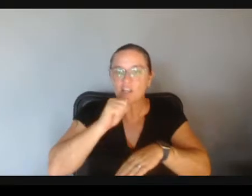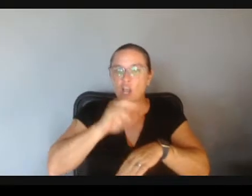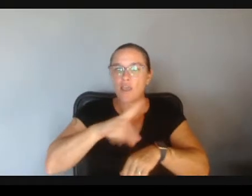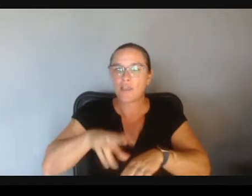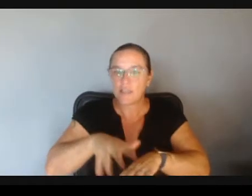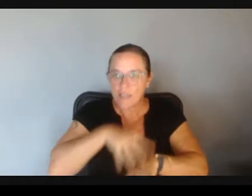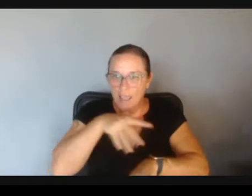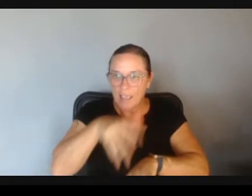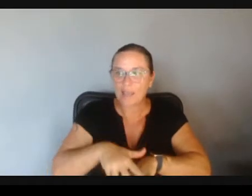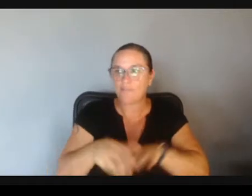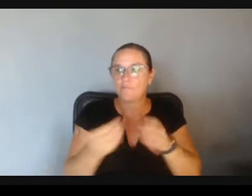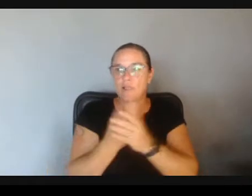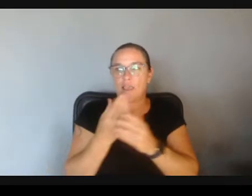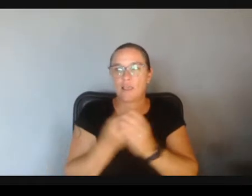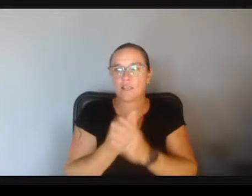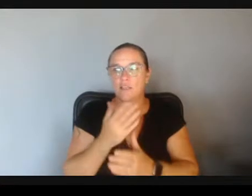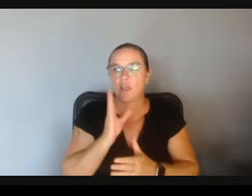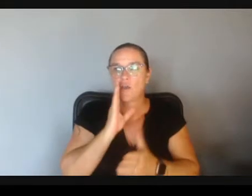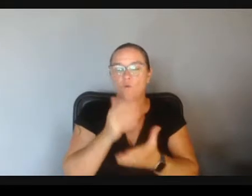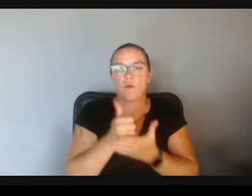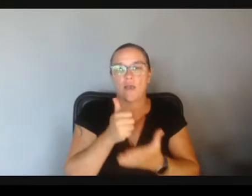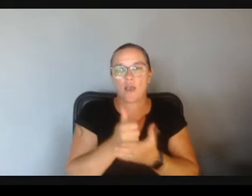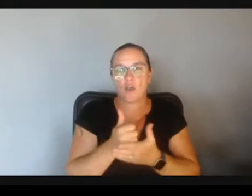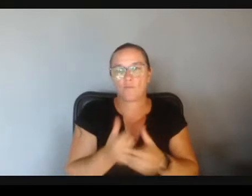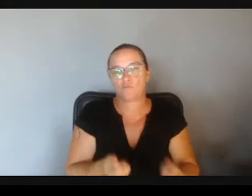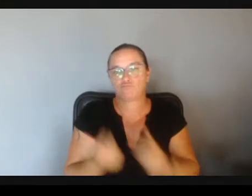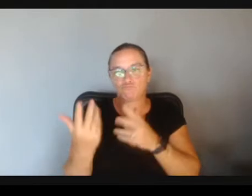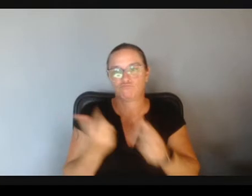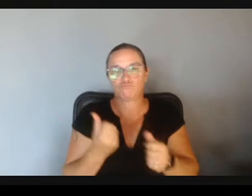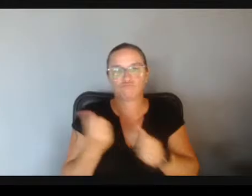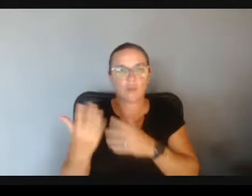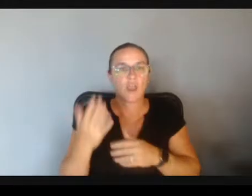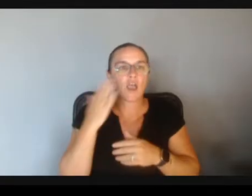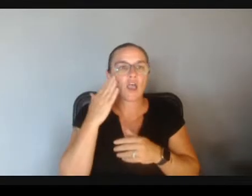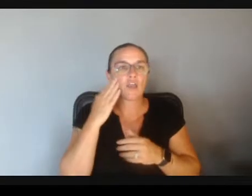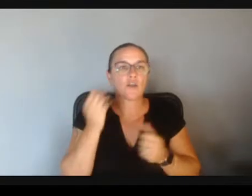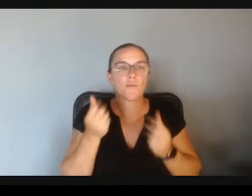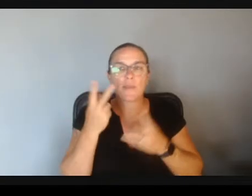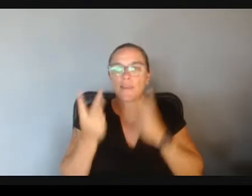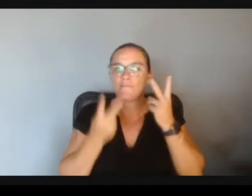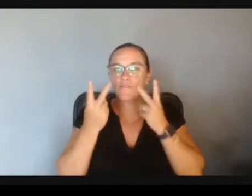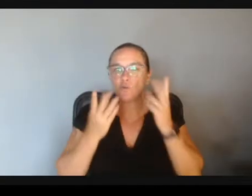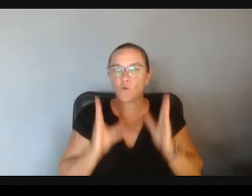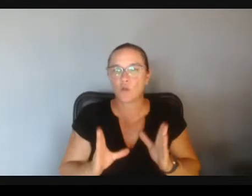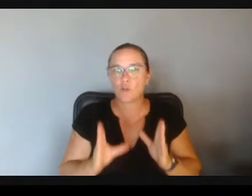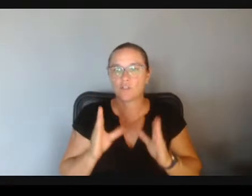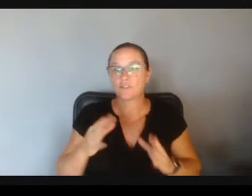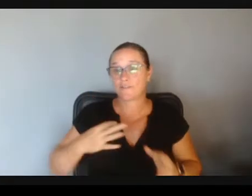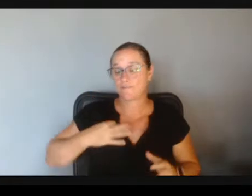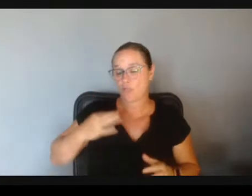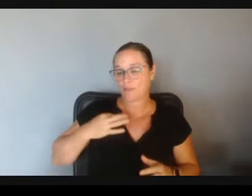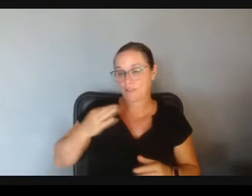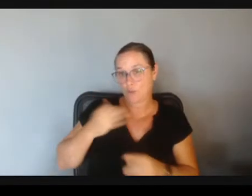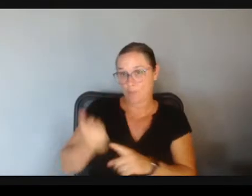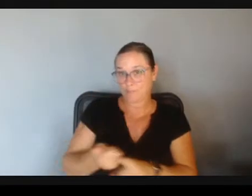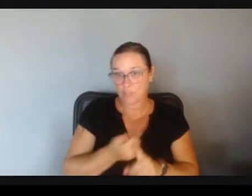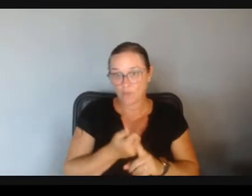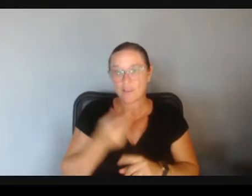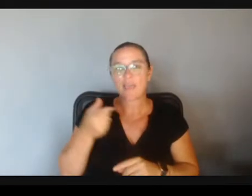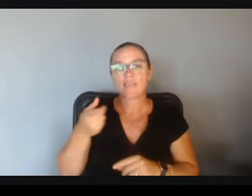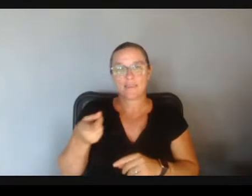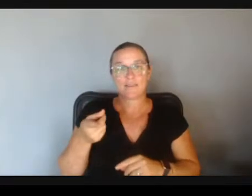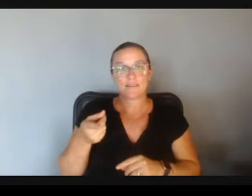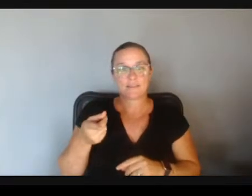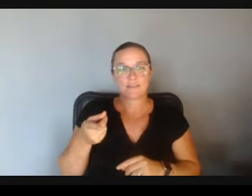from growing in Hawaii Volcanoes National Park. I know a lot of our viewers are volunteers. This is one of those that you